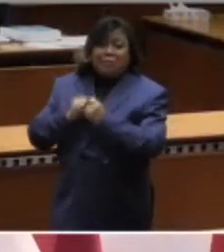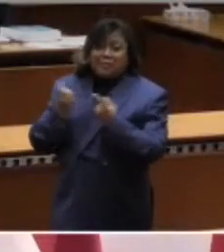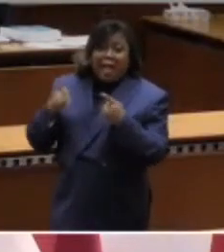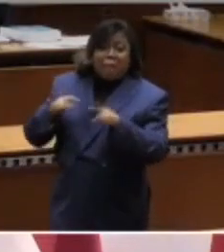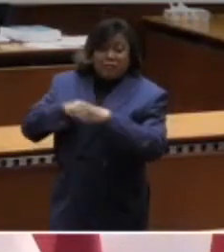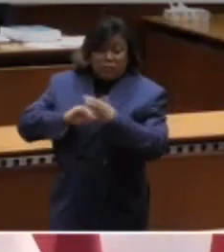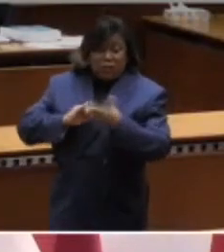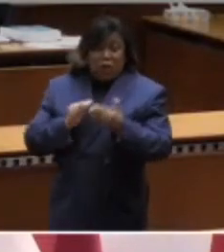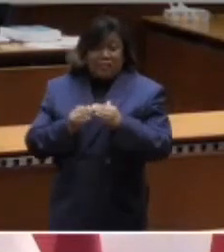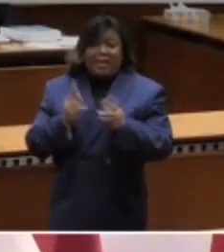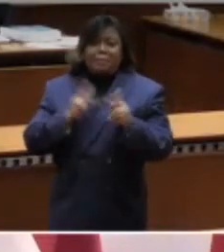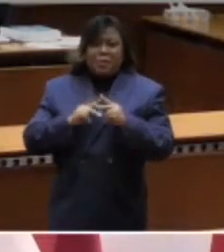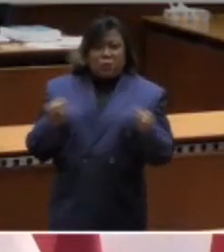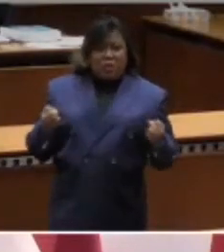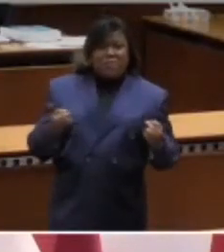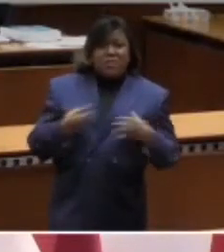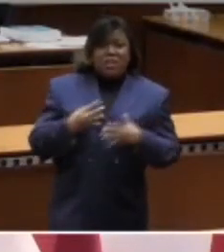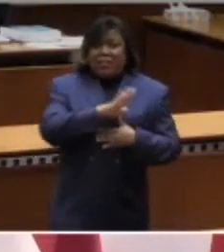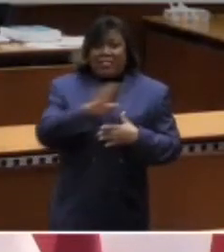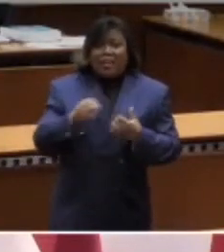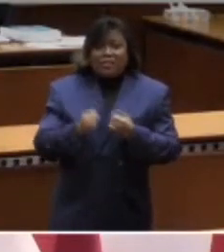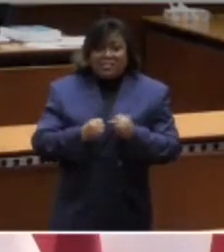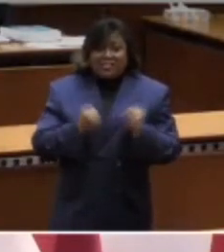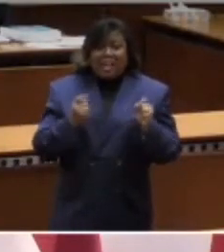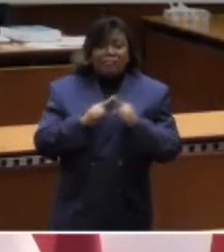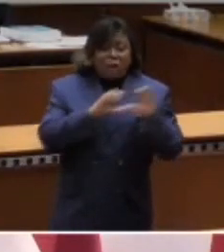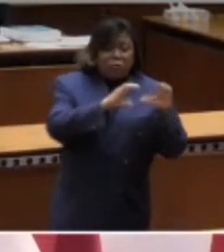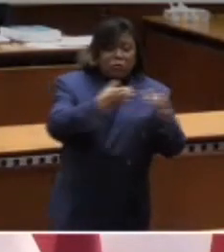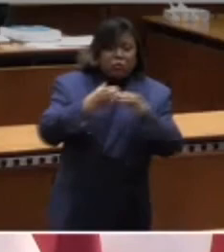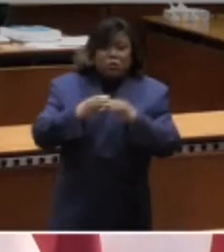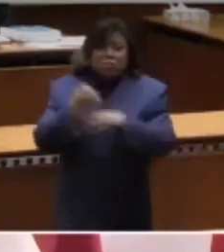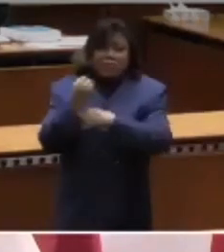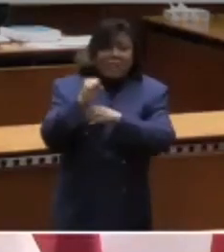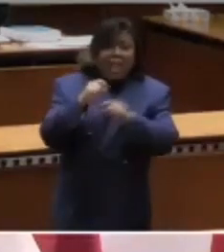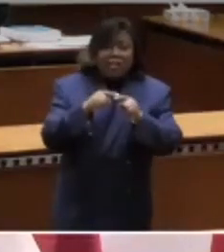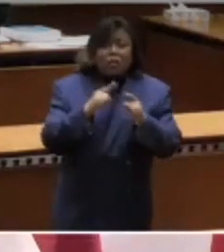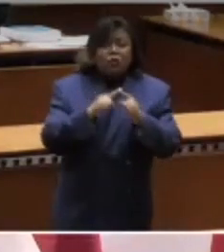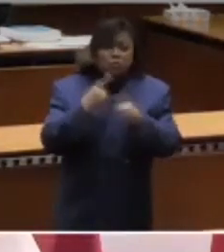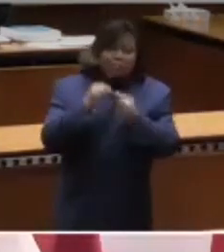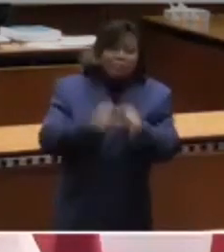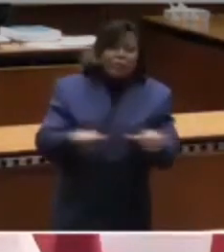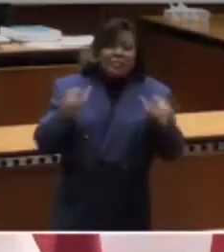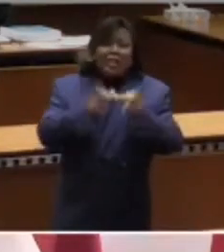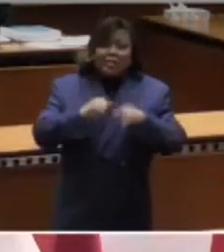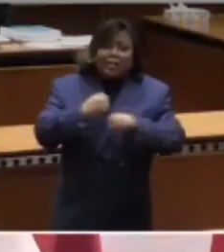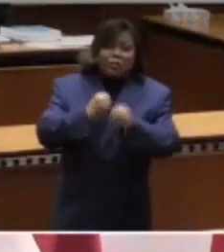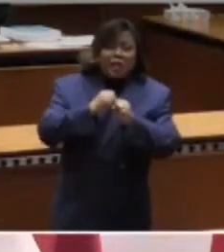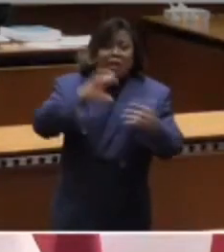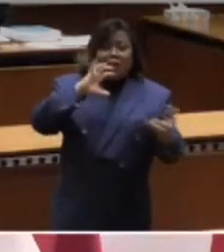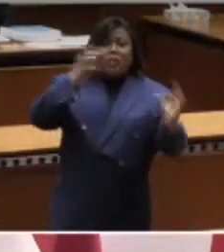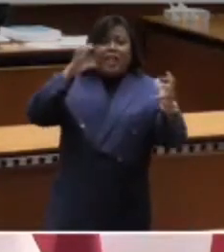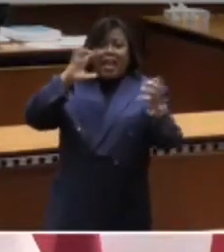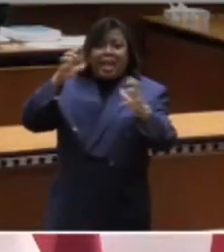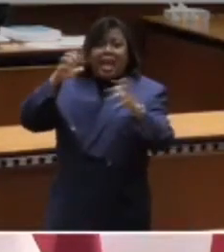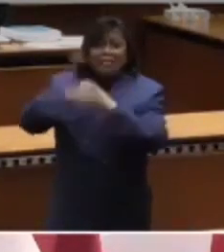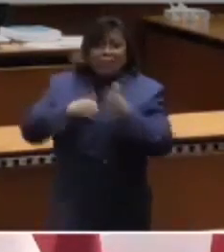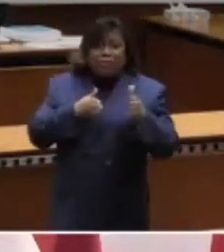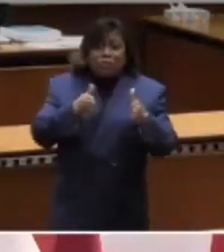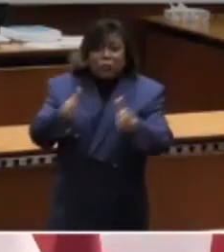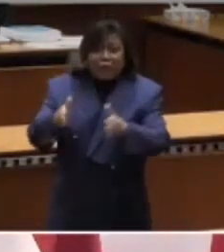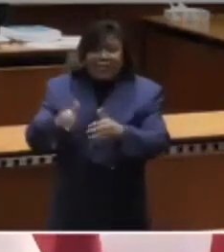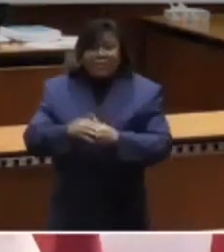city, and people feared for their safety from groups of anarchists who routinely created chaos in our